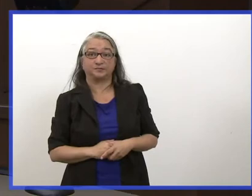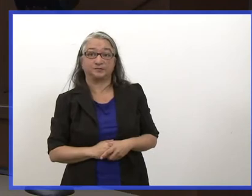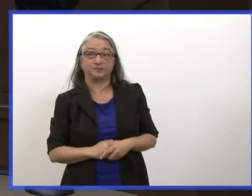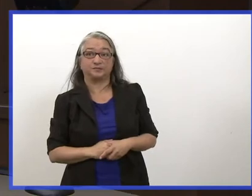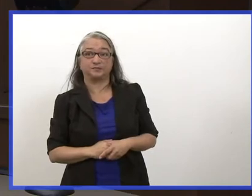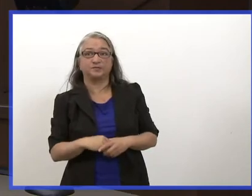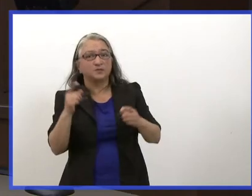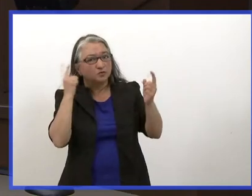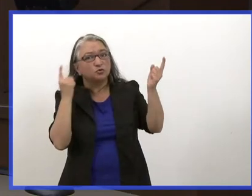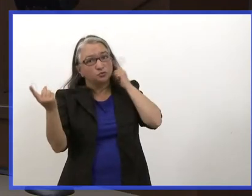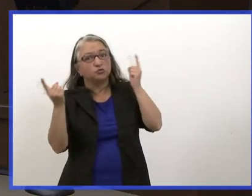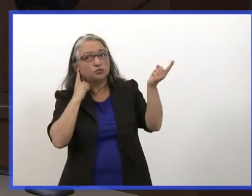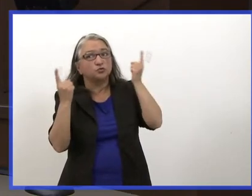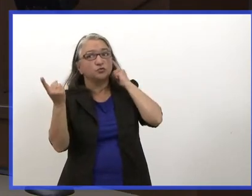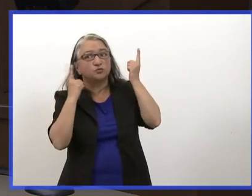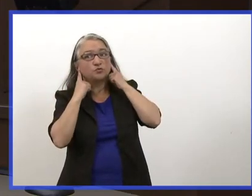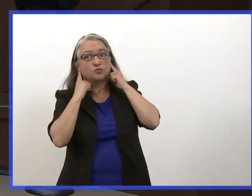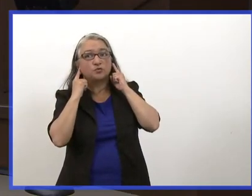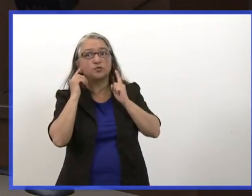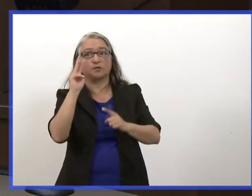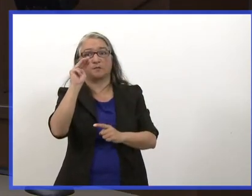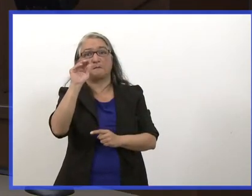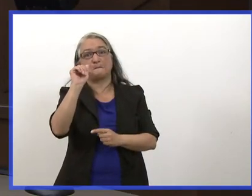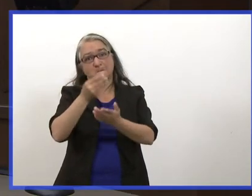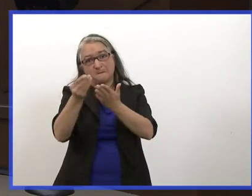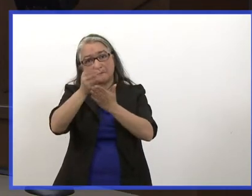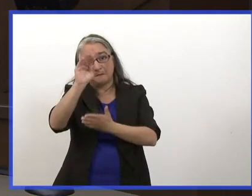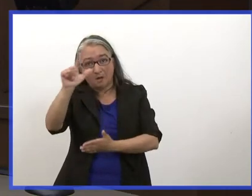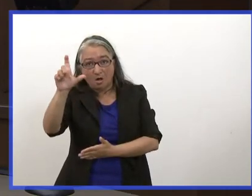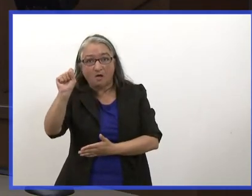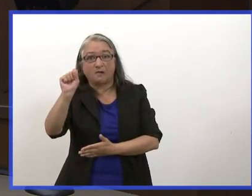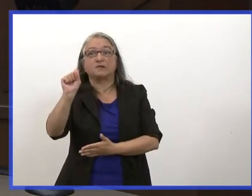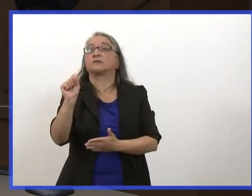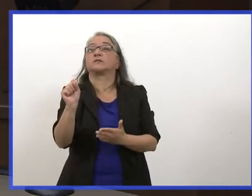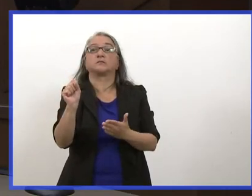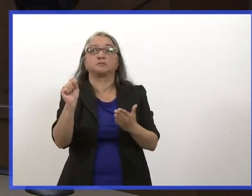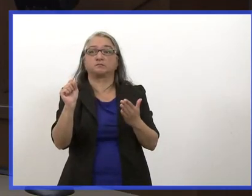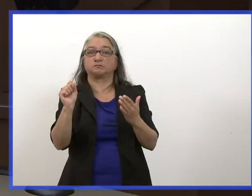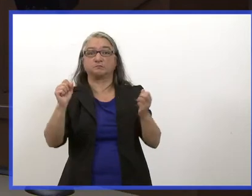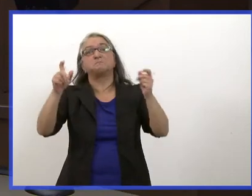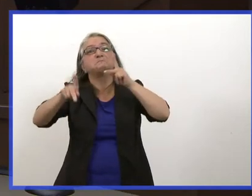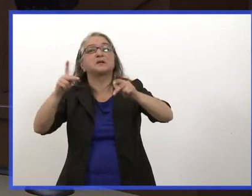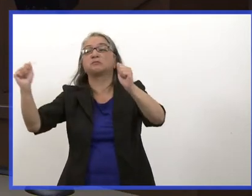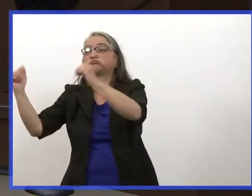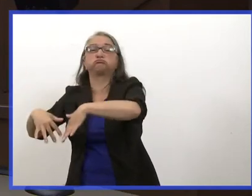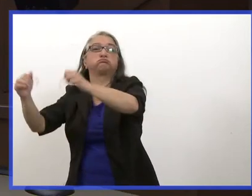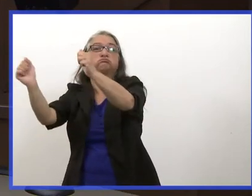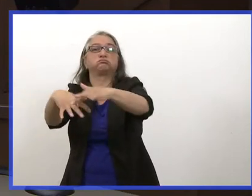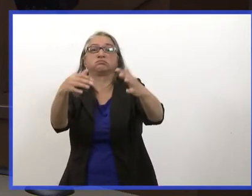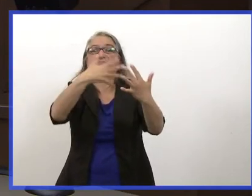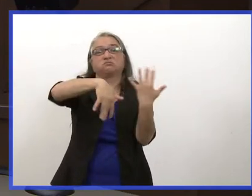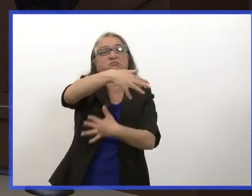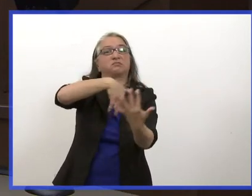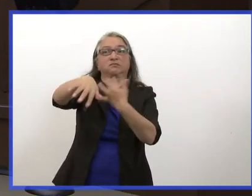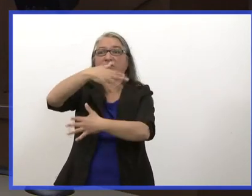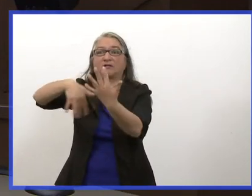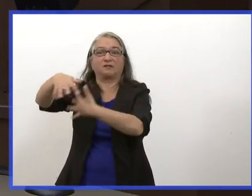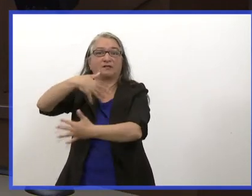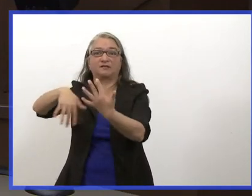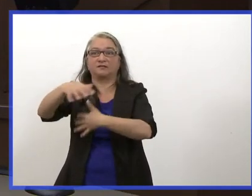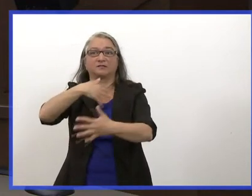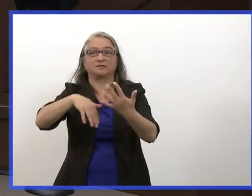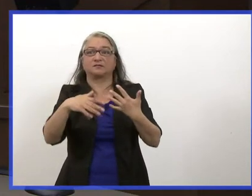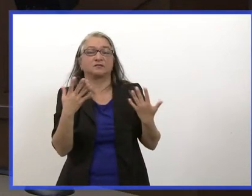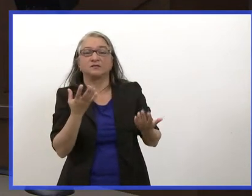place during this third wave. And I'm wondering if you can tell me some detail as to this plan of yours to